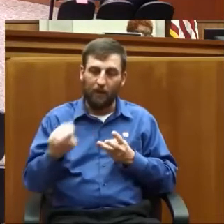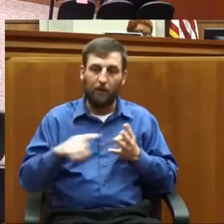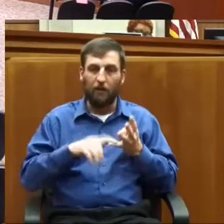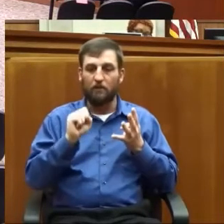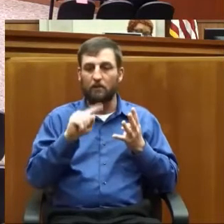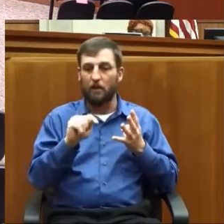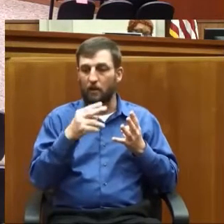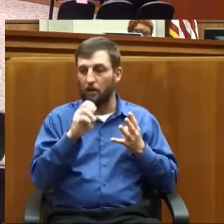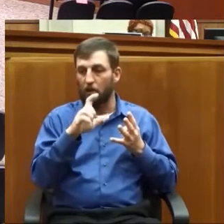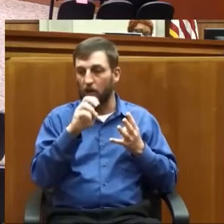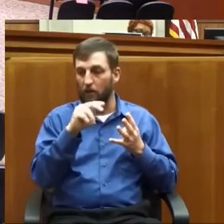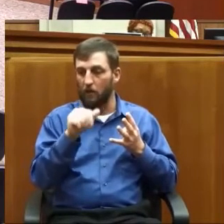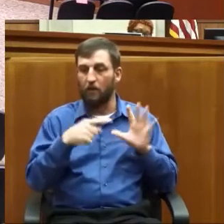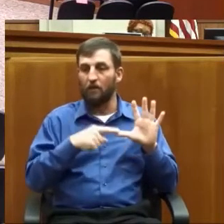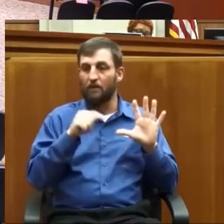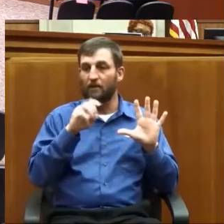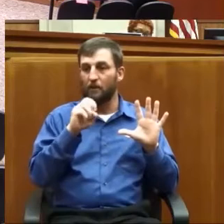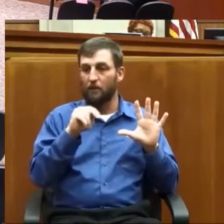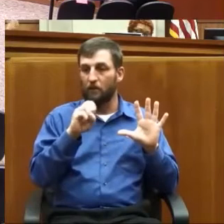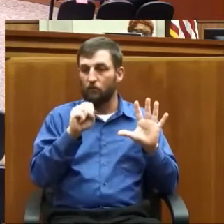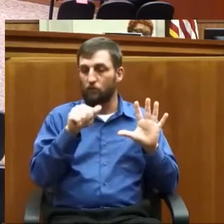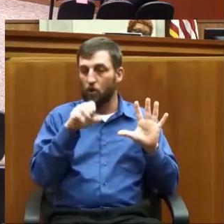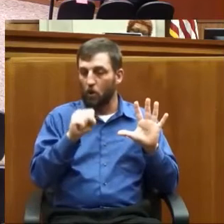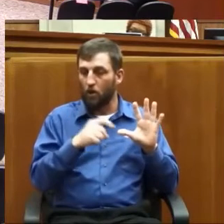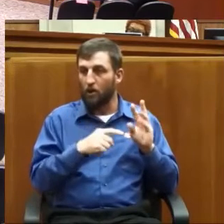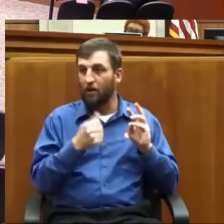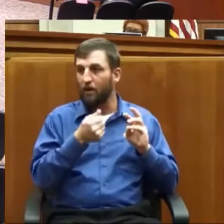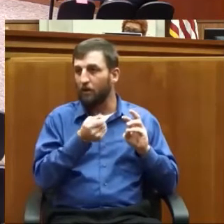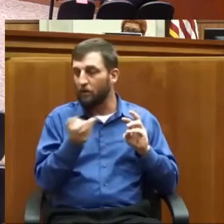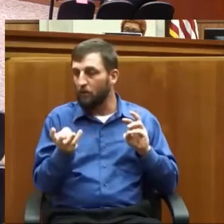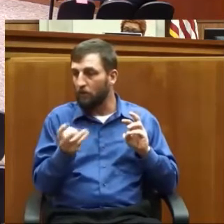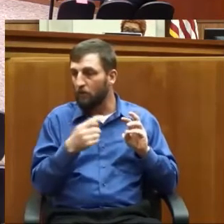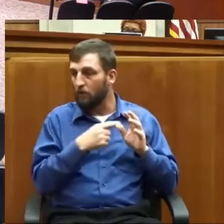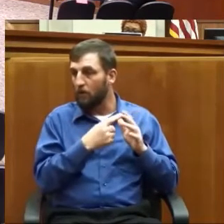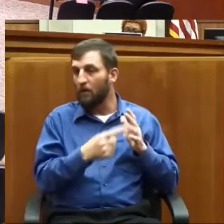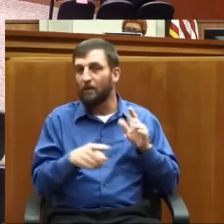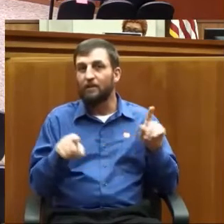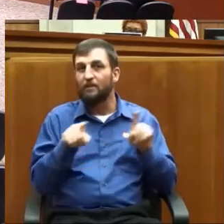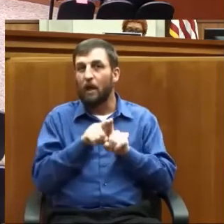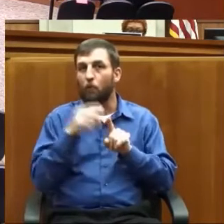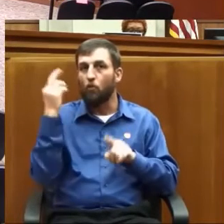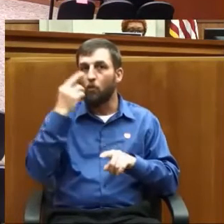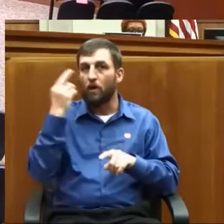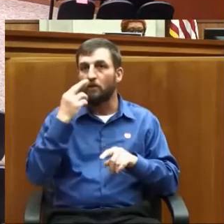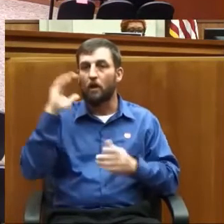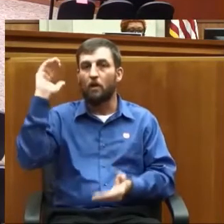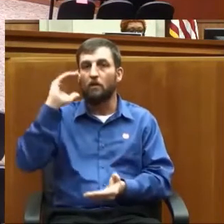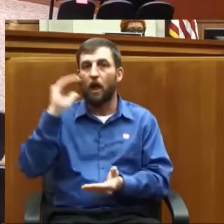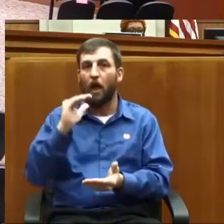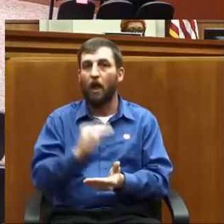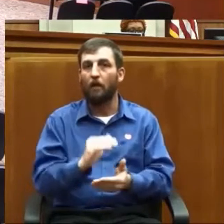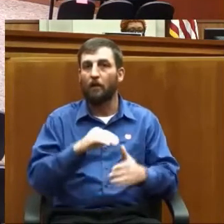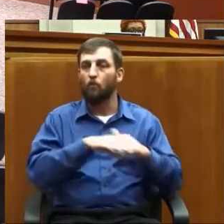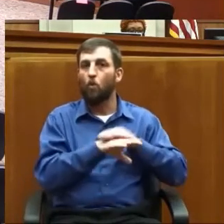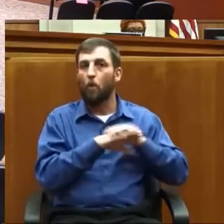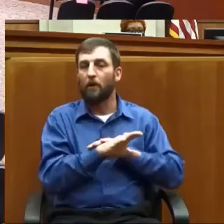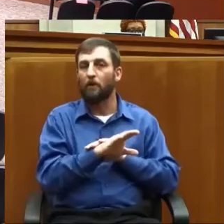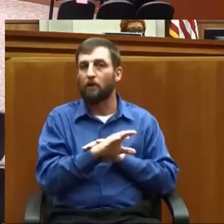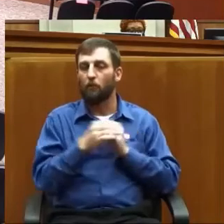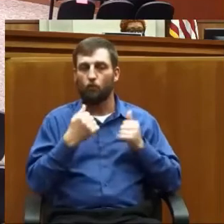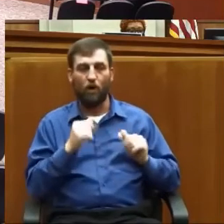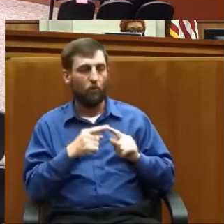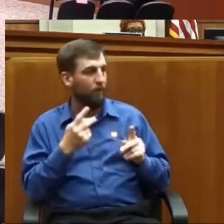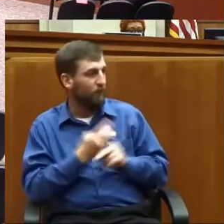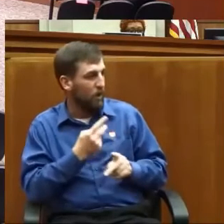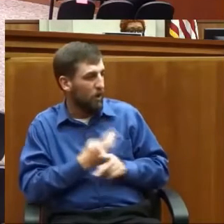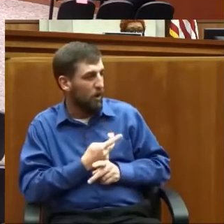St. Helena, Tinsall, so a number of them give the same reason, and that's the declining enrollment. Just trying to figure out